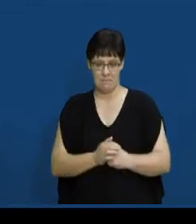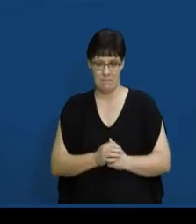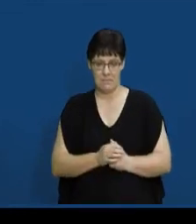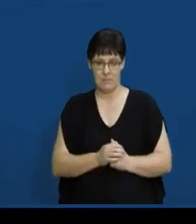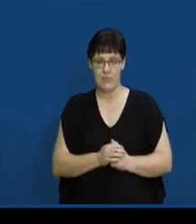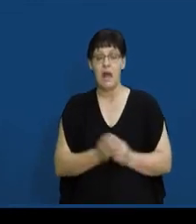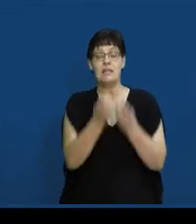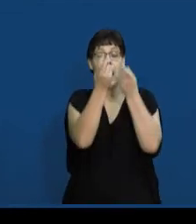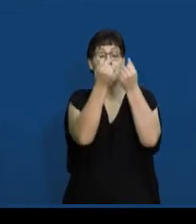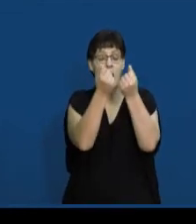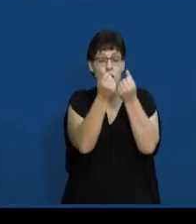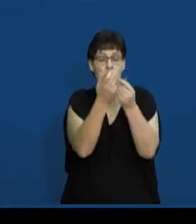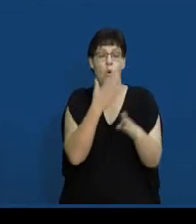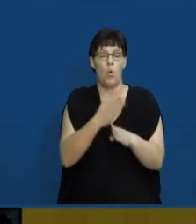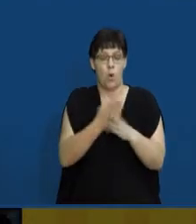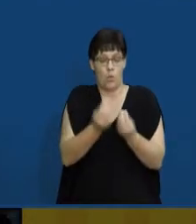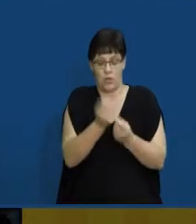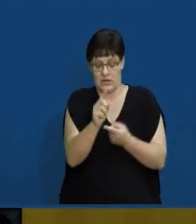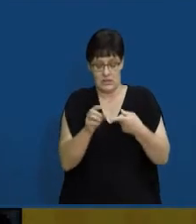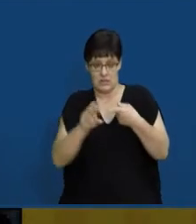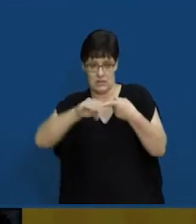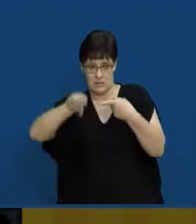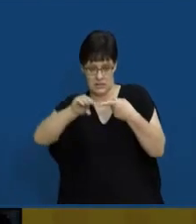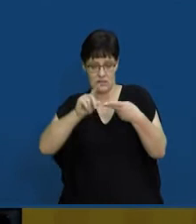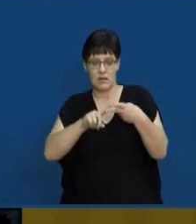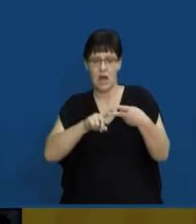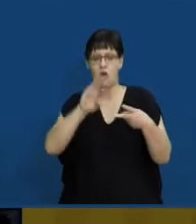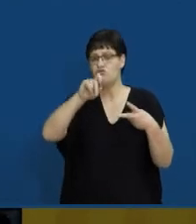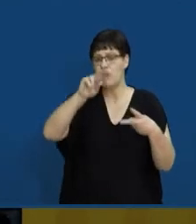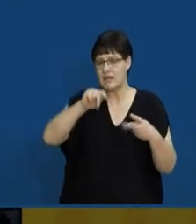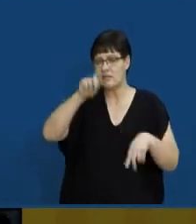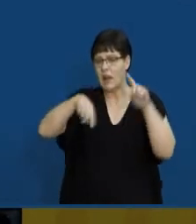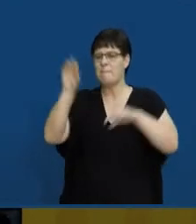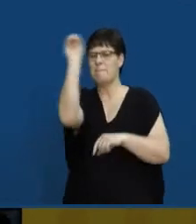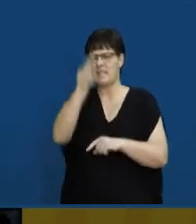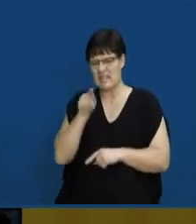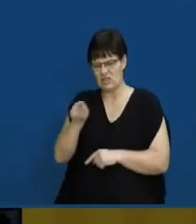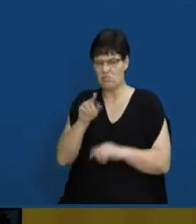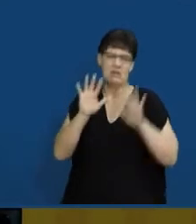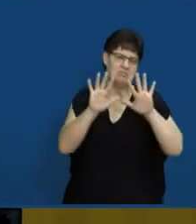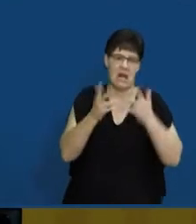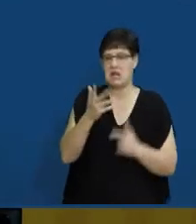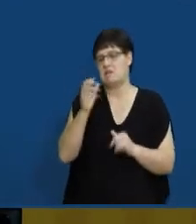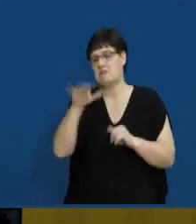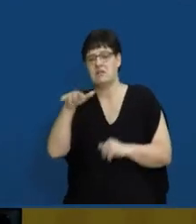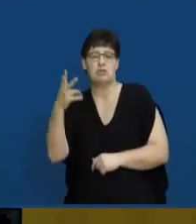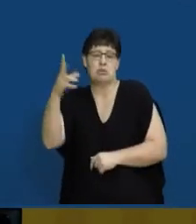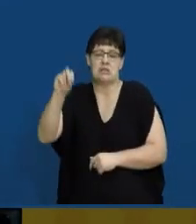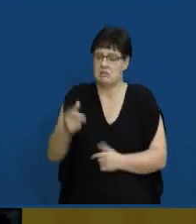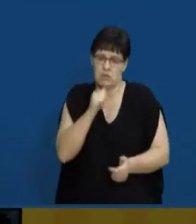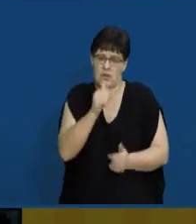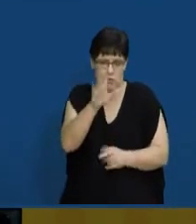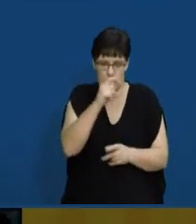the amount that you are working with, the rate of depreciation as a percentage, 10, 15, 20, whatever we may be